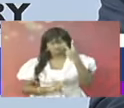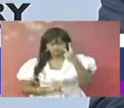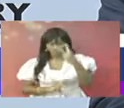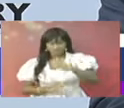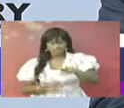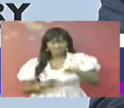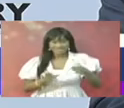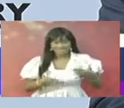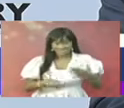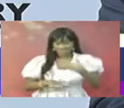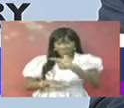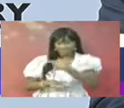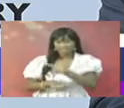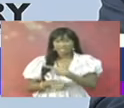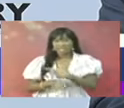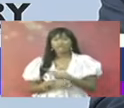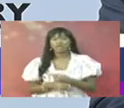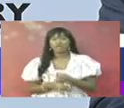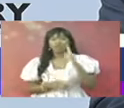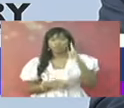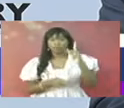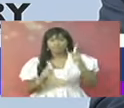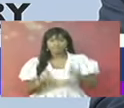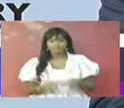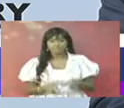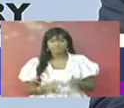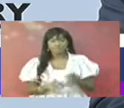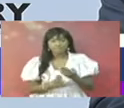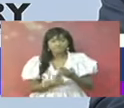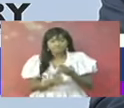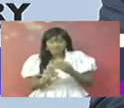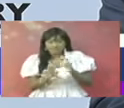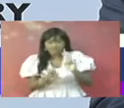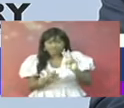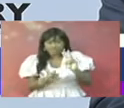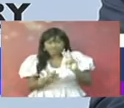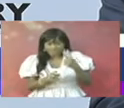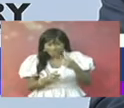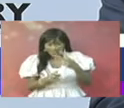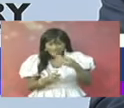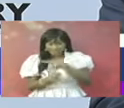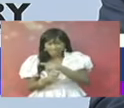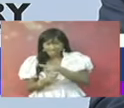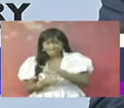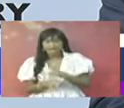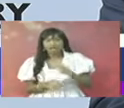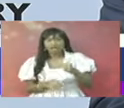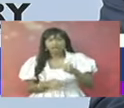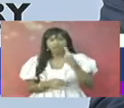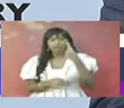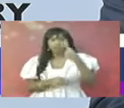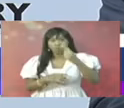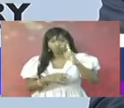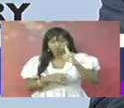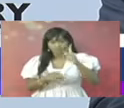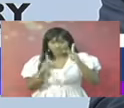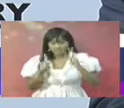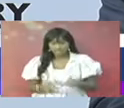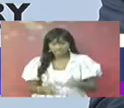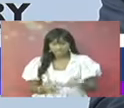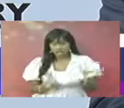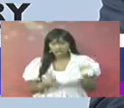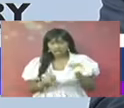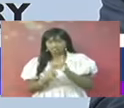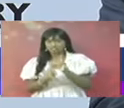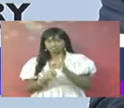actually contracted the virus, one person just before the second dose, from the way we calculated, and one person just after. So no one had reached